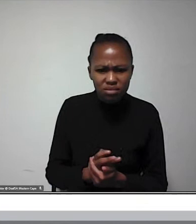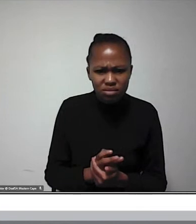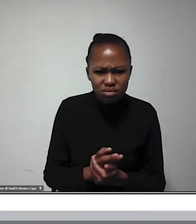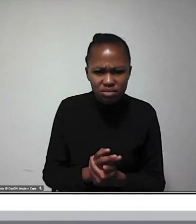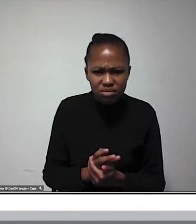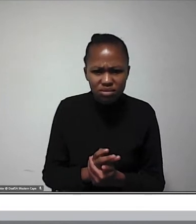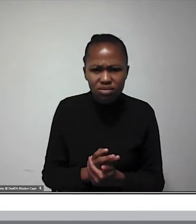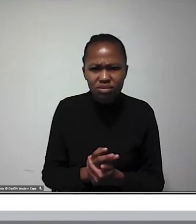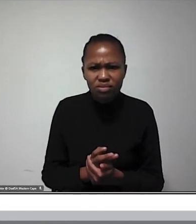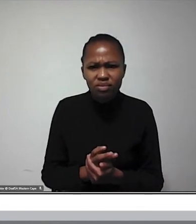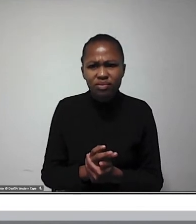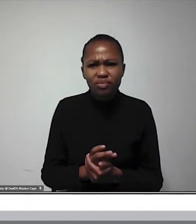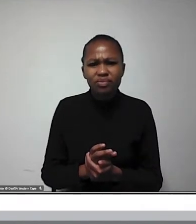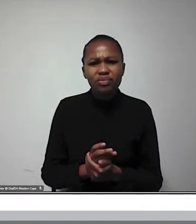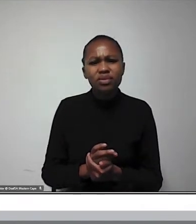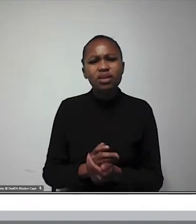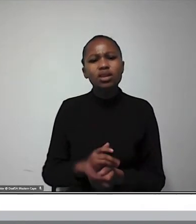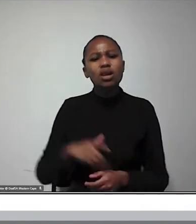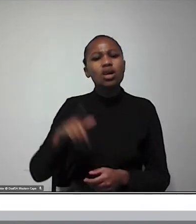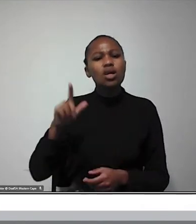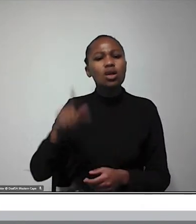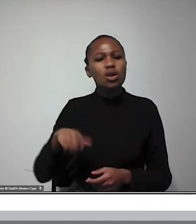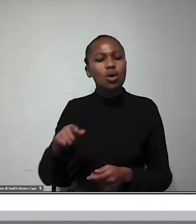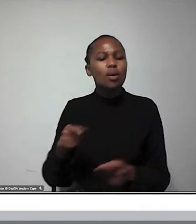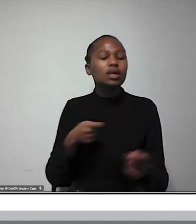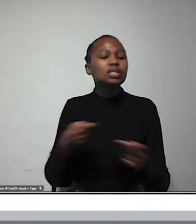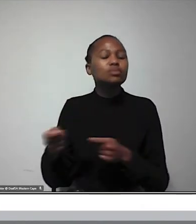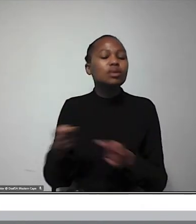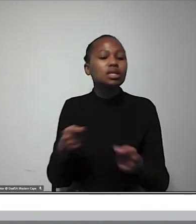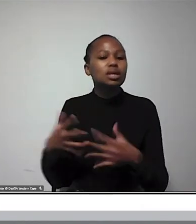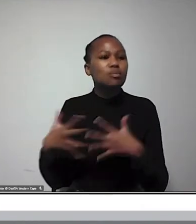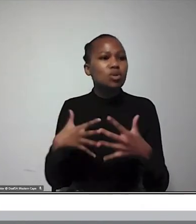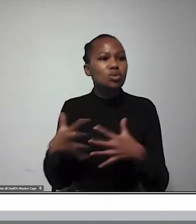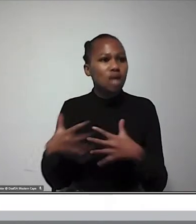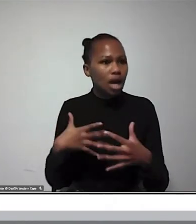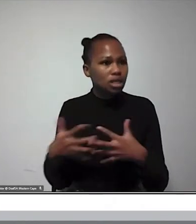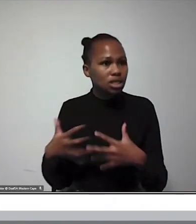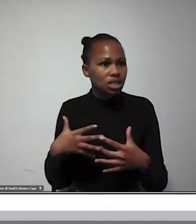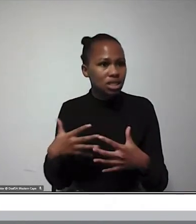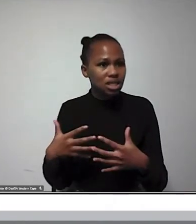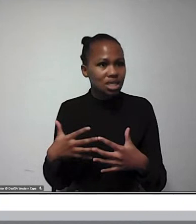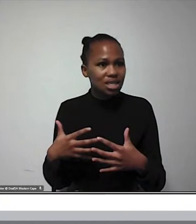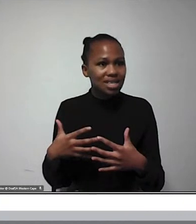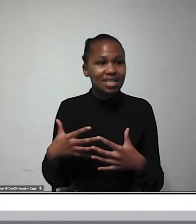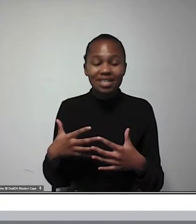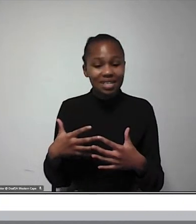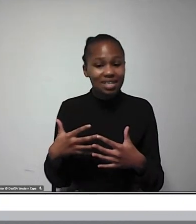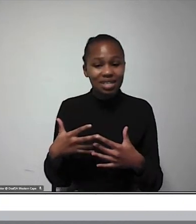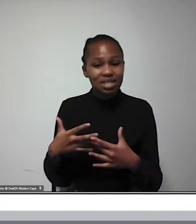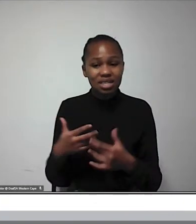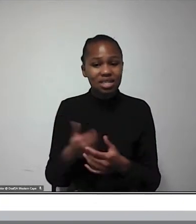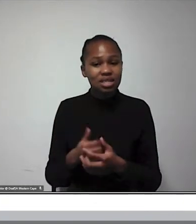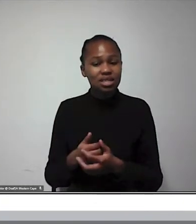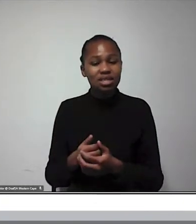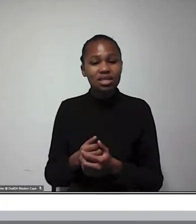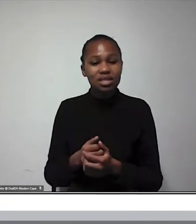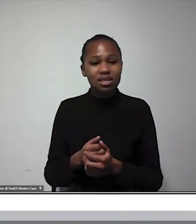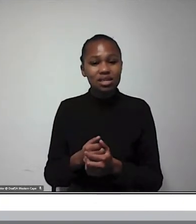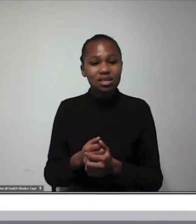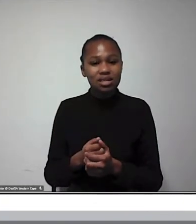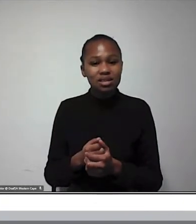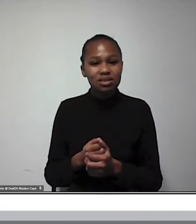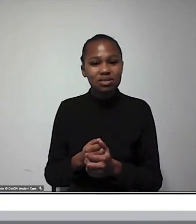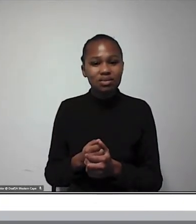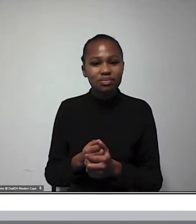a renewed AGOA expanding on certain products where tariffs are paid at the moment and where there is export potential, particularly also linked